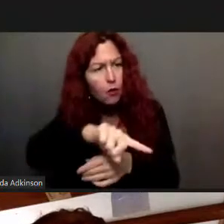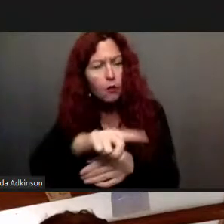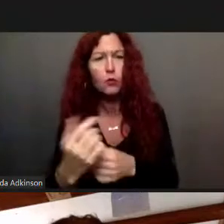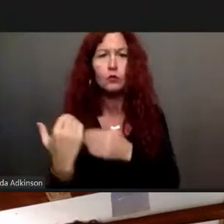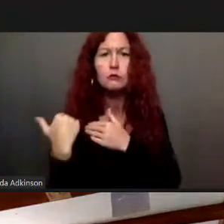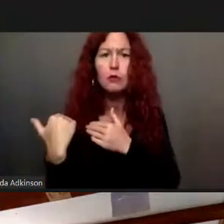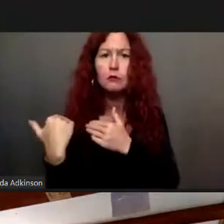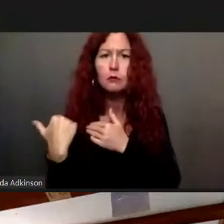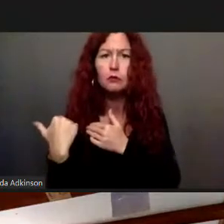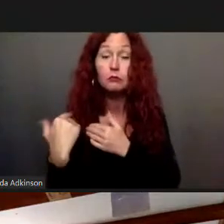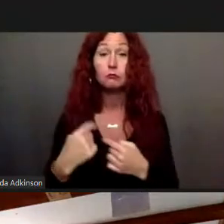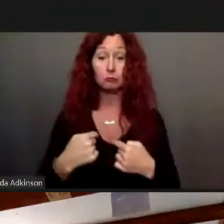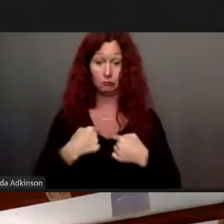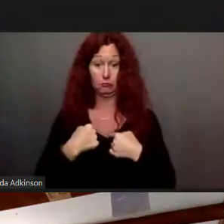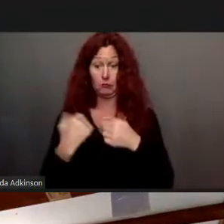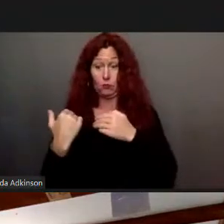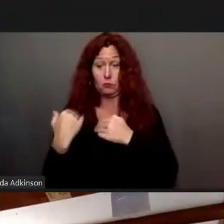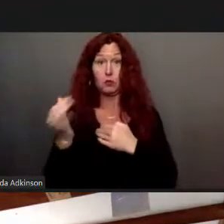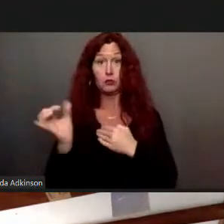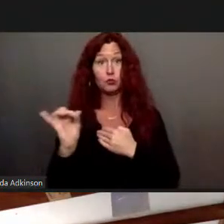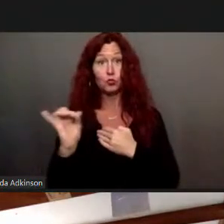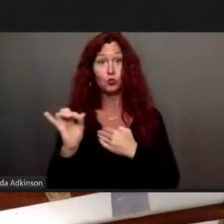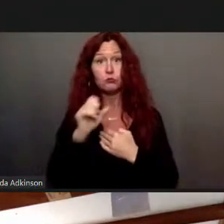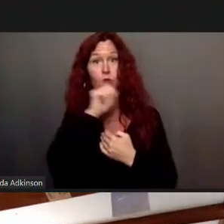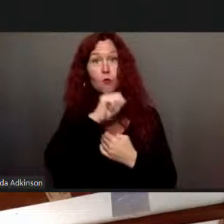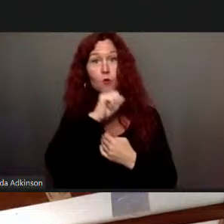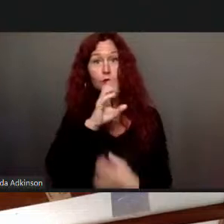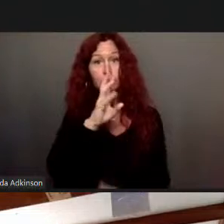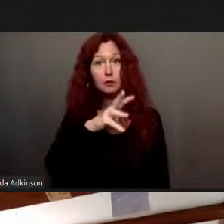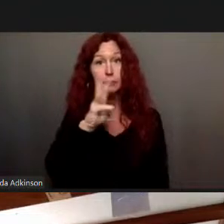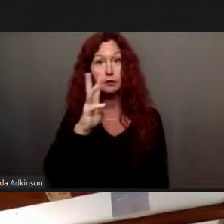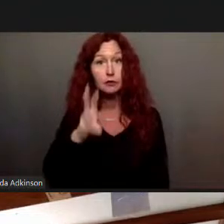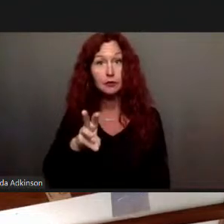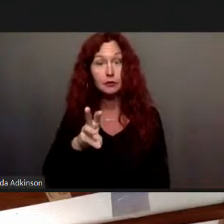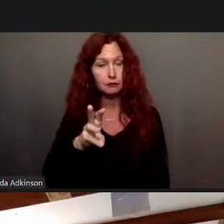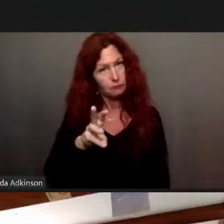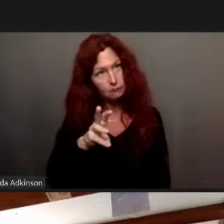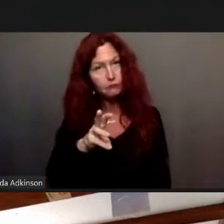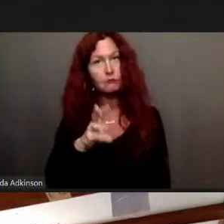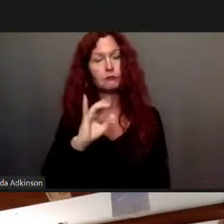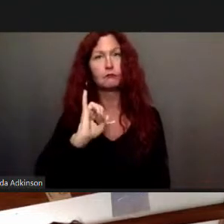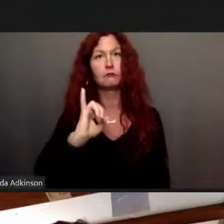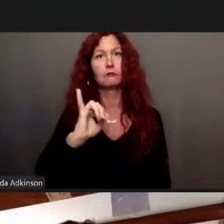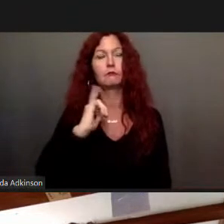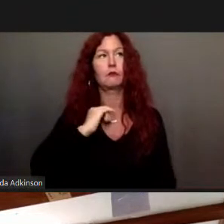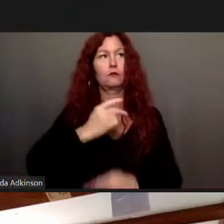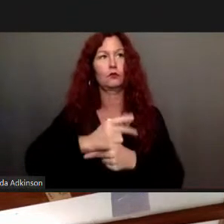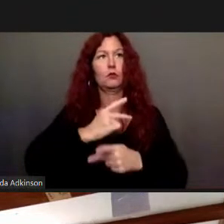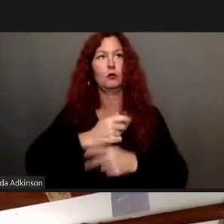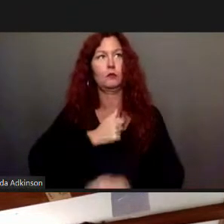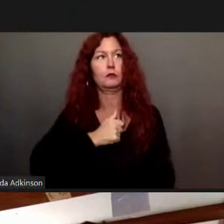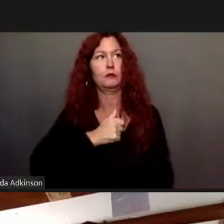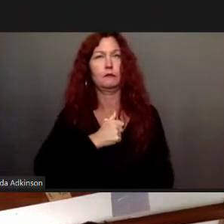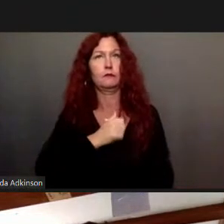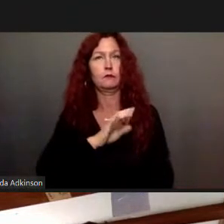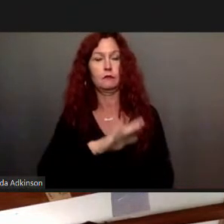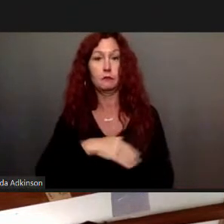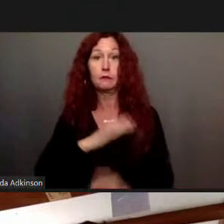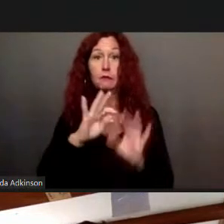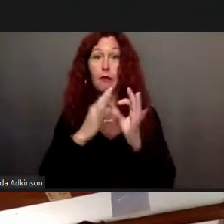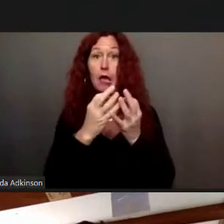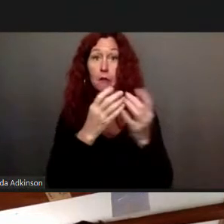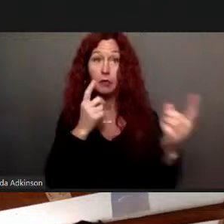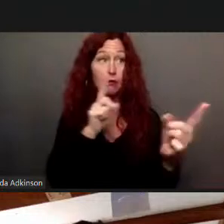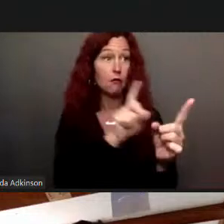be extra careful that, you know, whenever I'm around any family members, that I keep my distance, wear my mask,